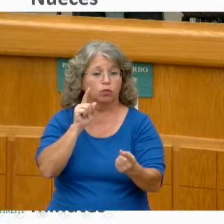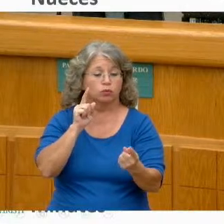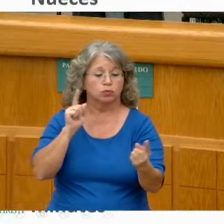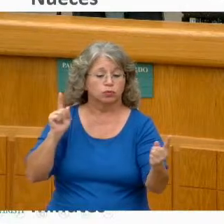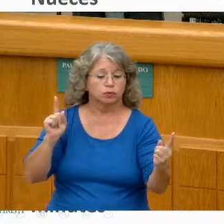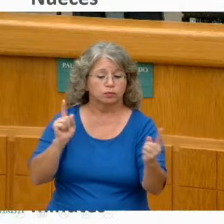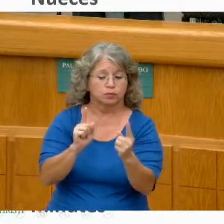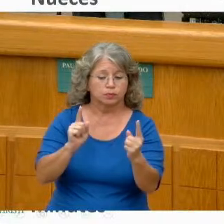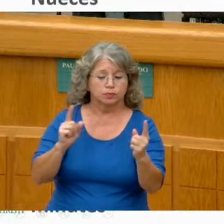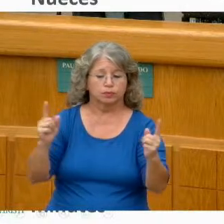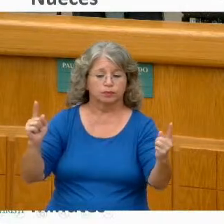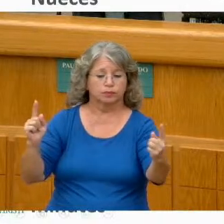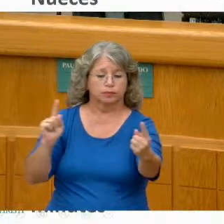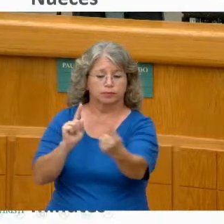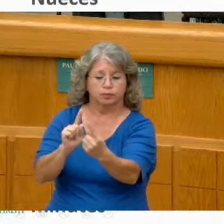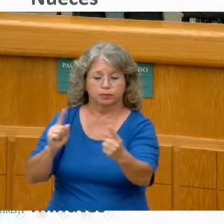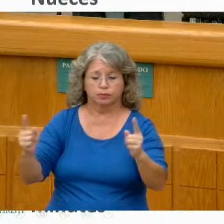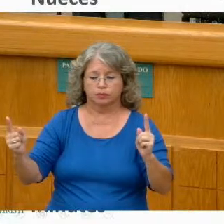the